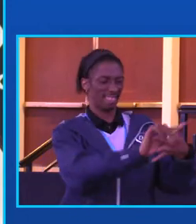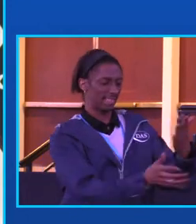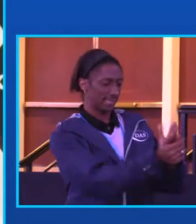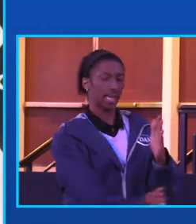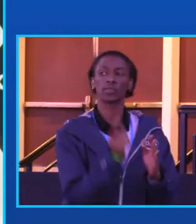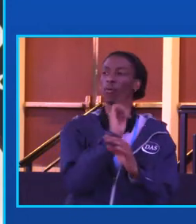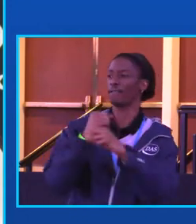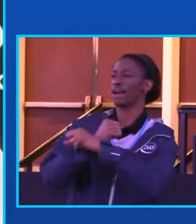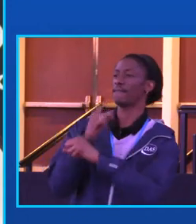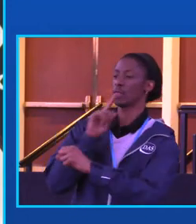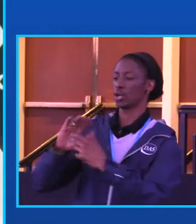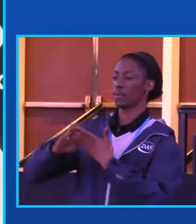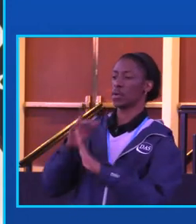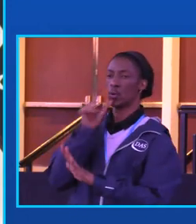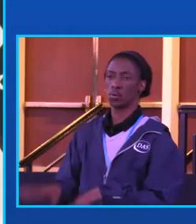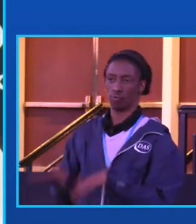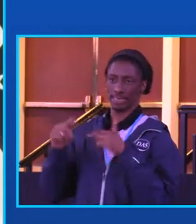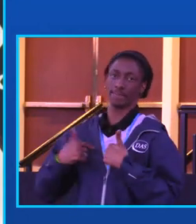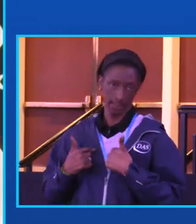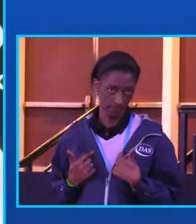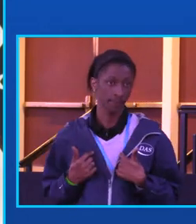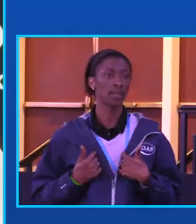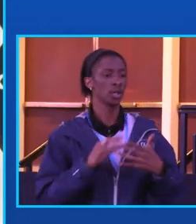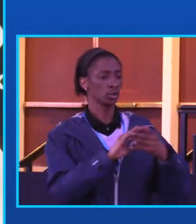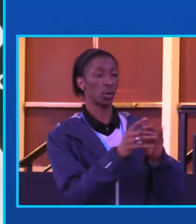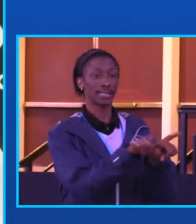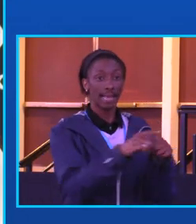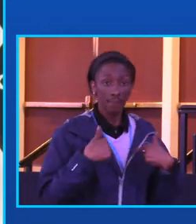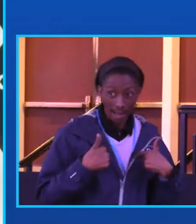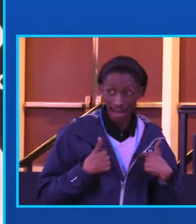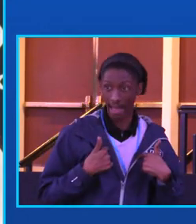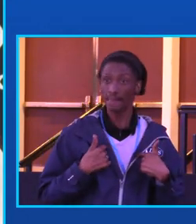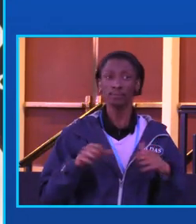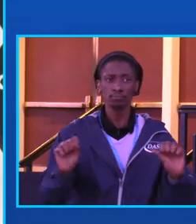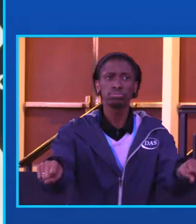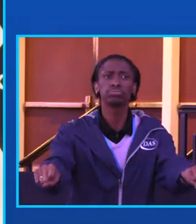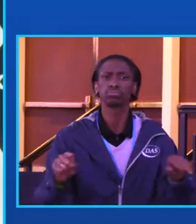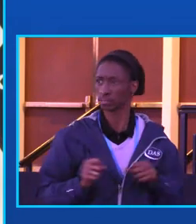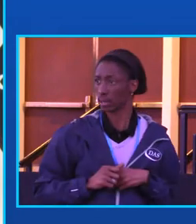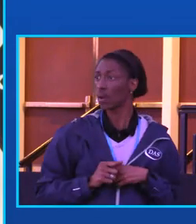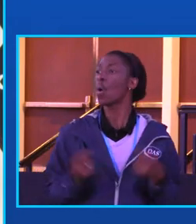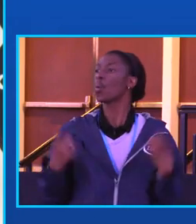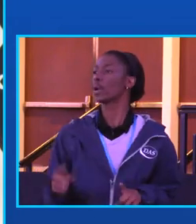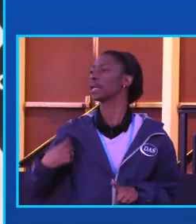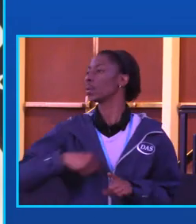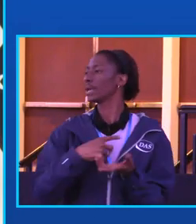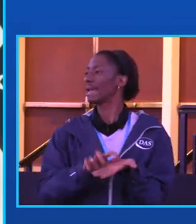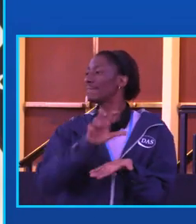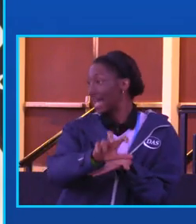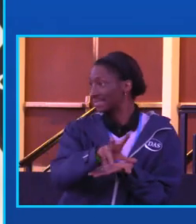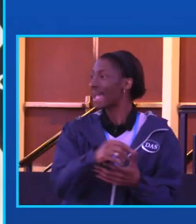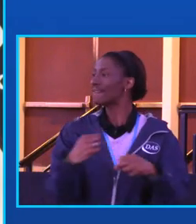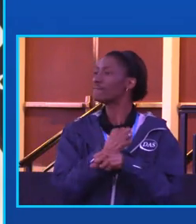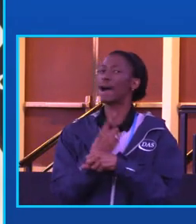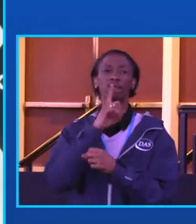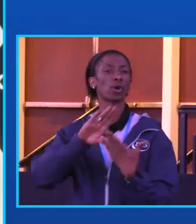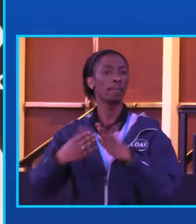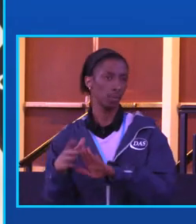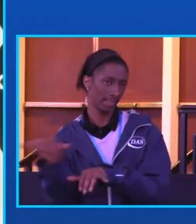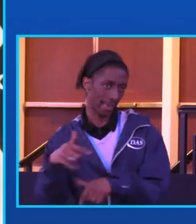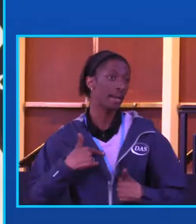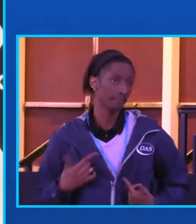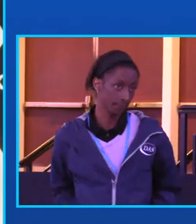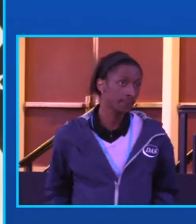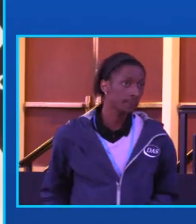for the communities that raised me. Stories like mine are possible when we invest and fight for communities like